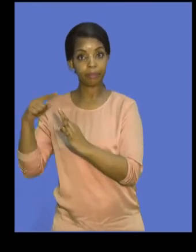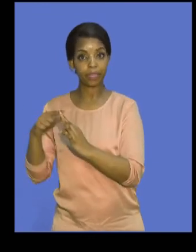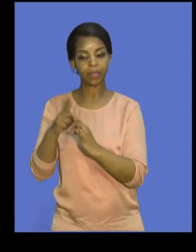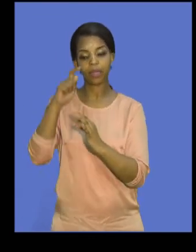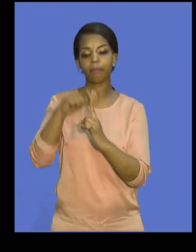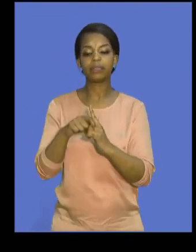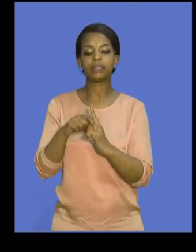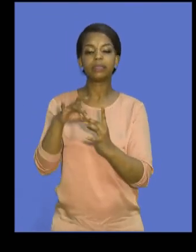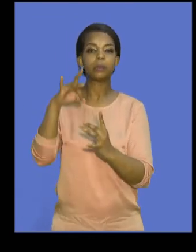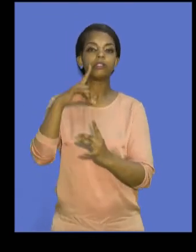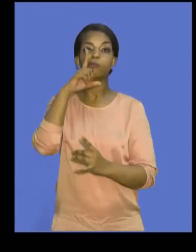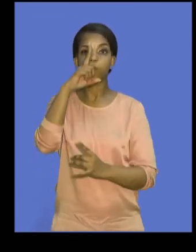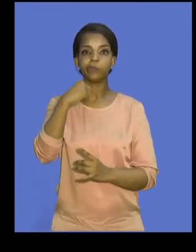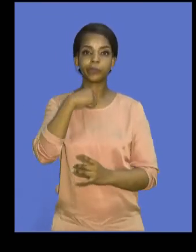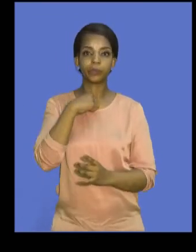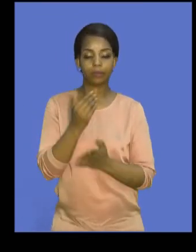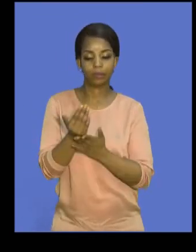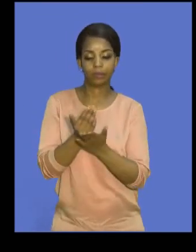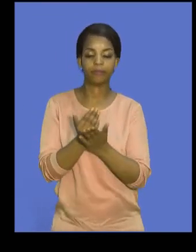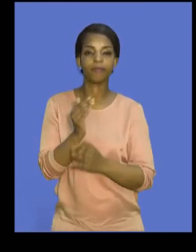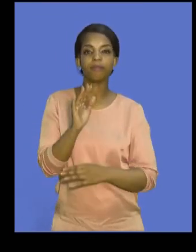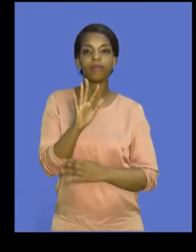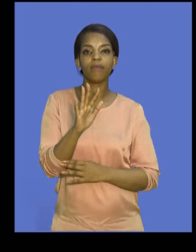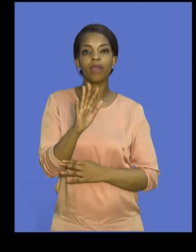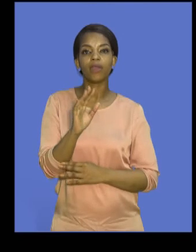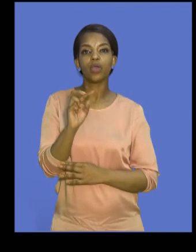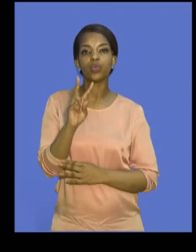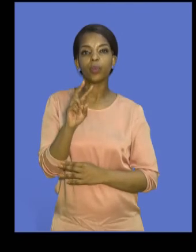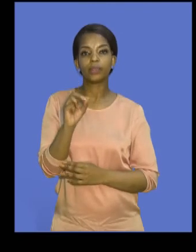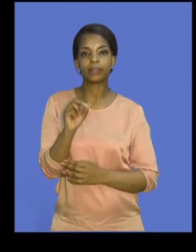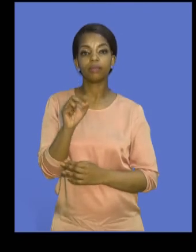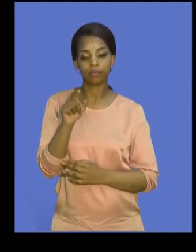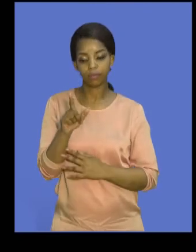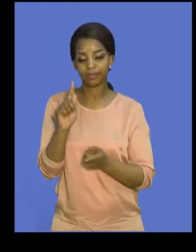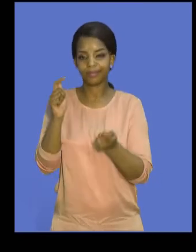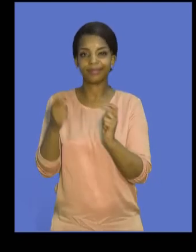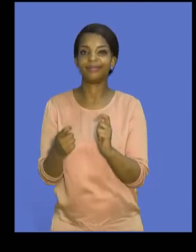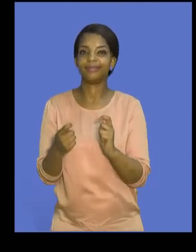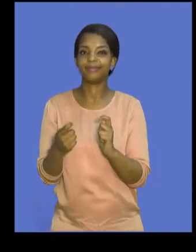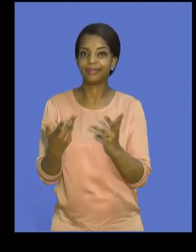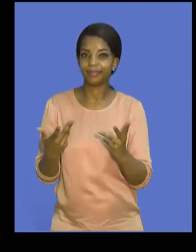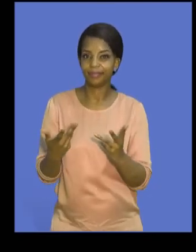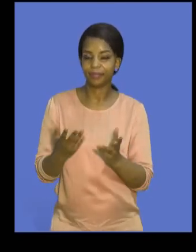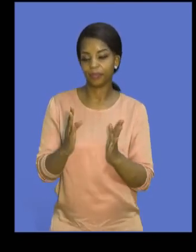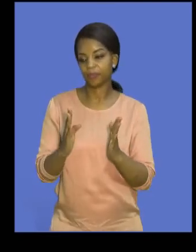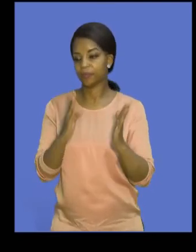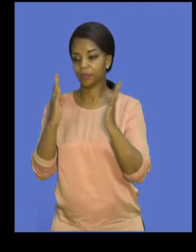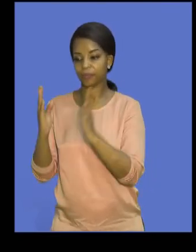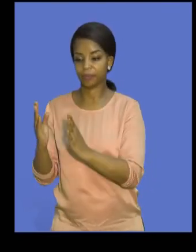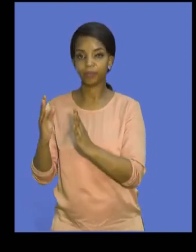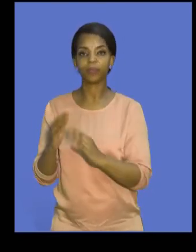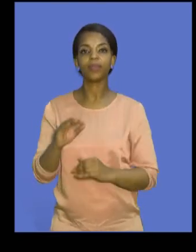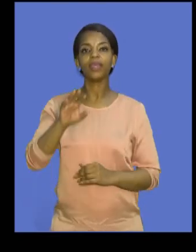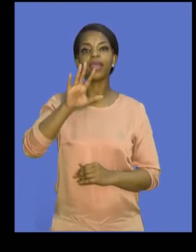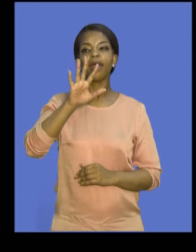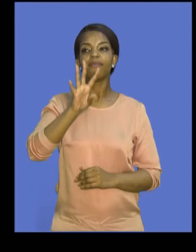520. Is there growth? Is there change? Fourth month, 530. Is there change? Is there growth?